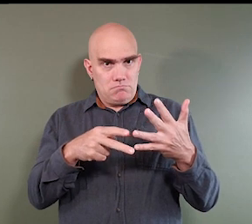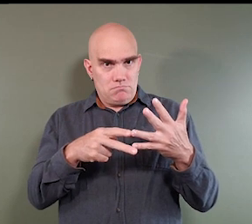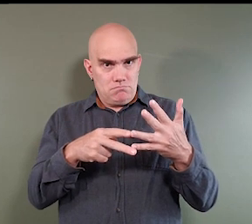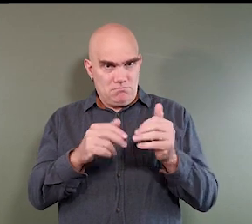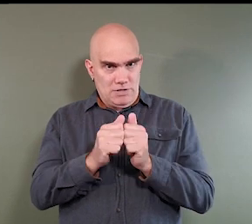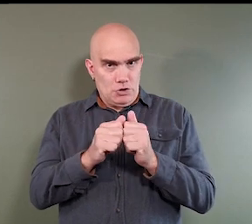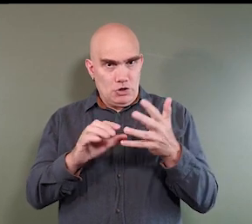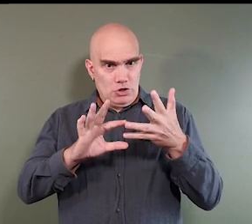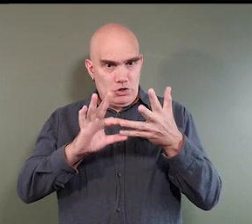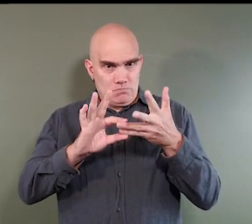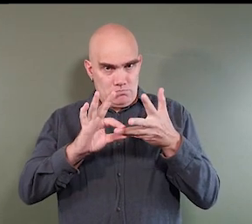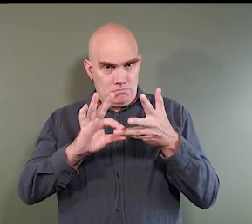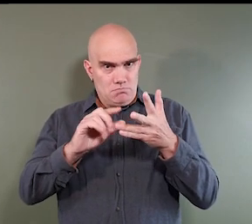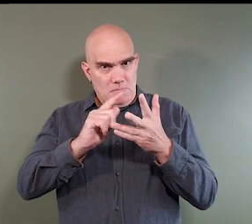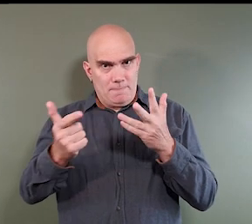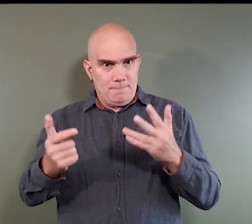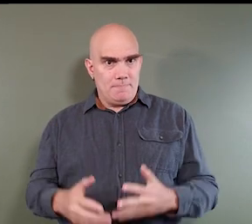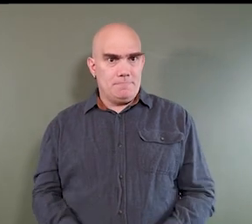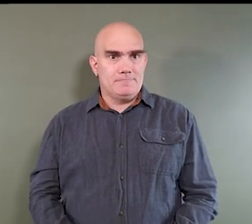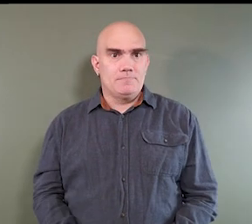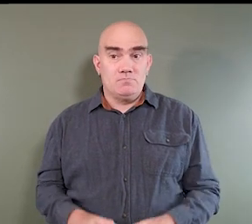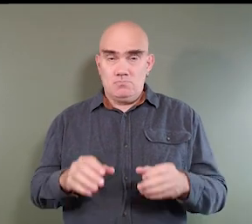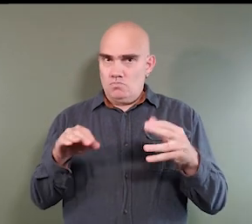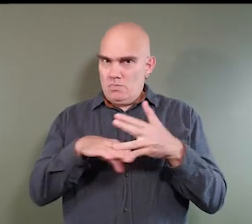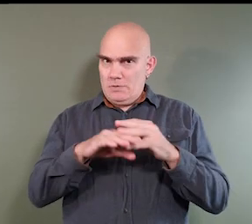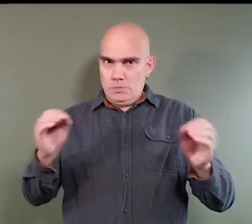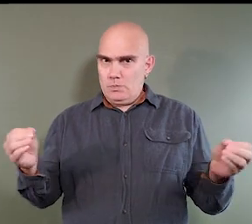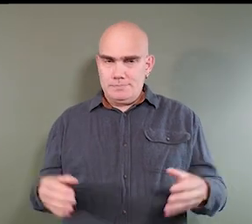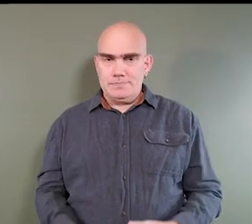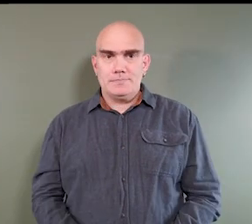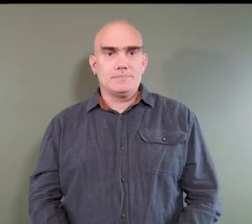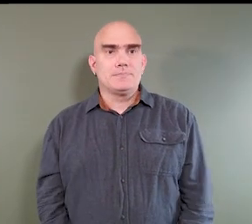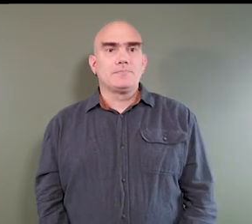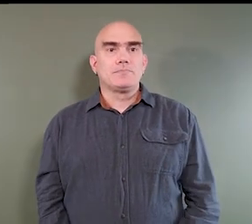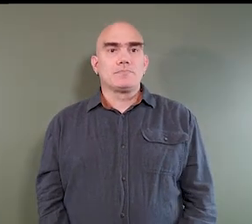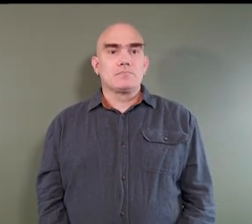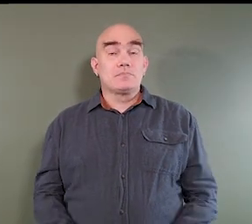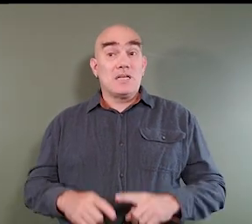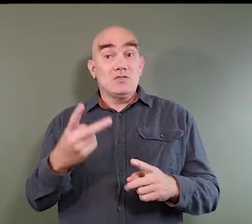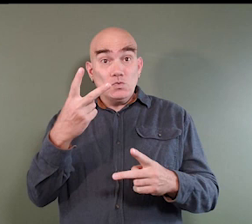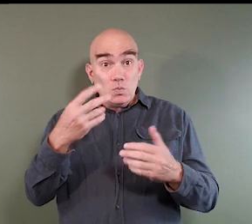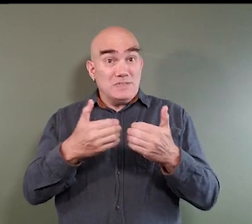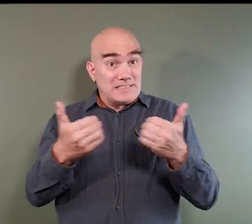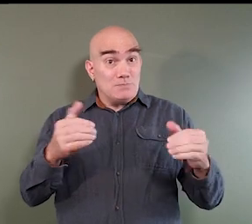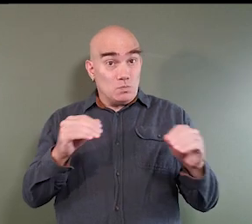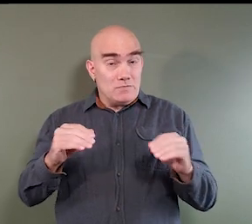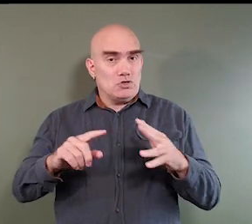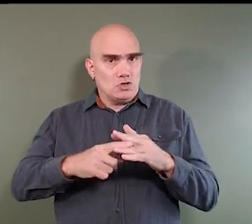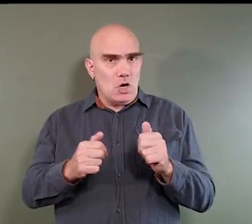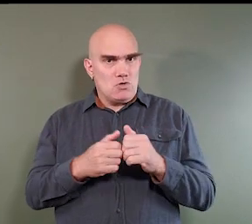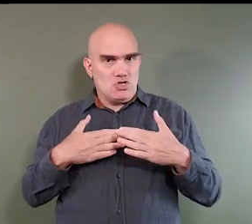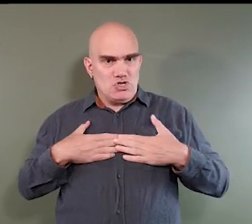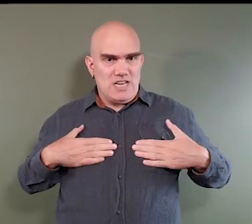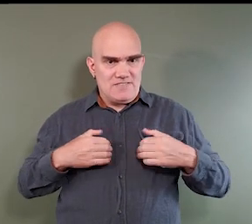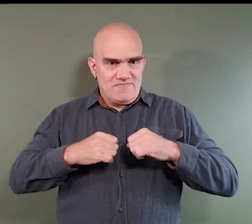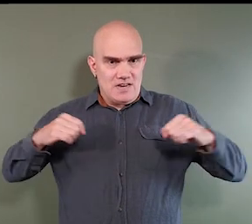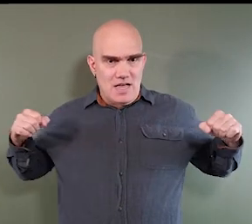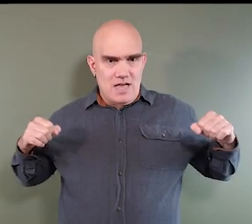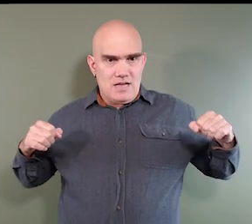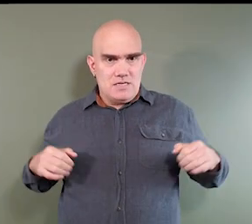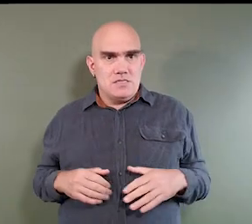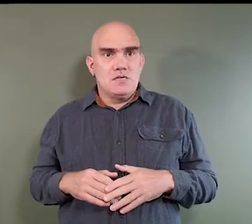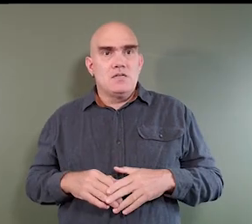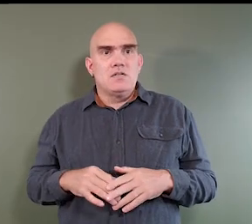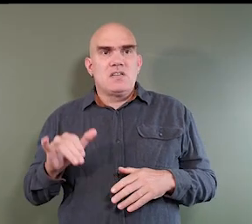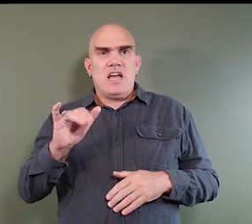those together without taking a break in between, but there are 2 separate movements. Starting off with the chest flies, hands out